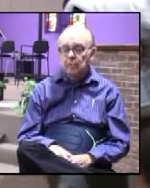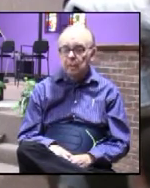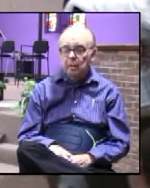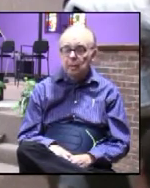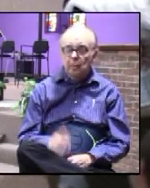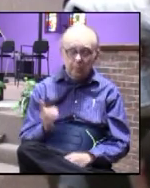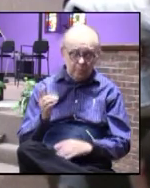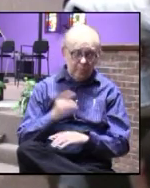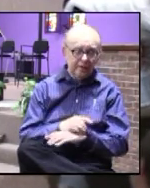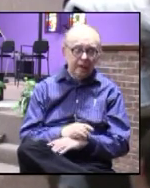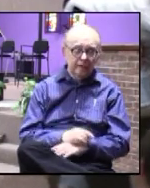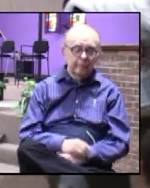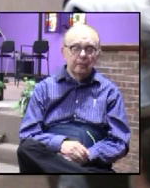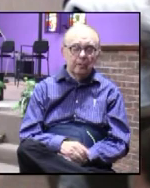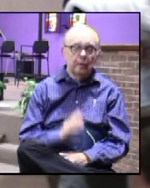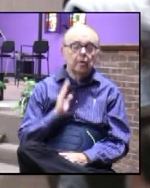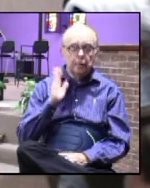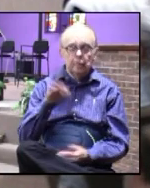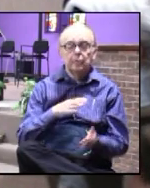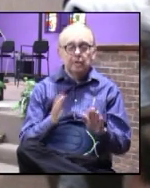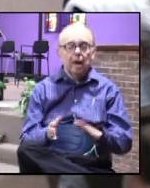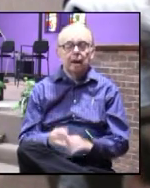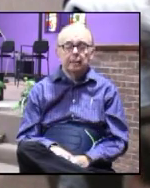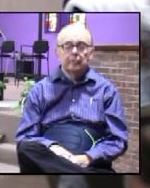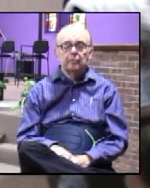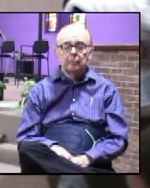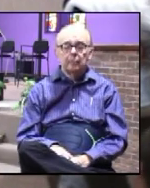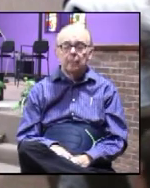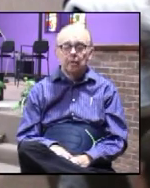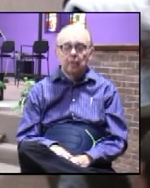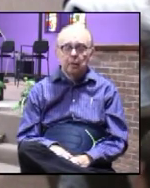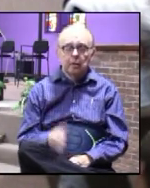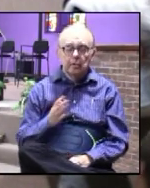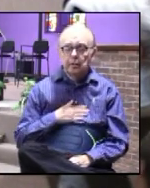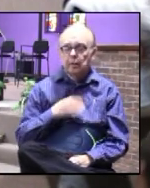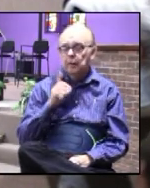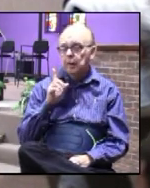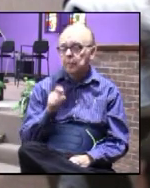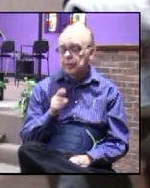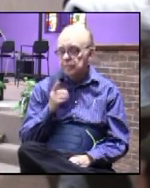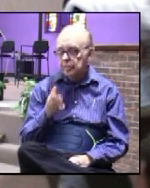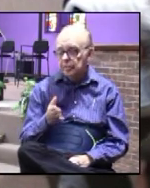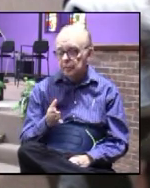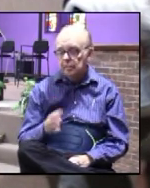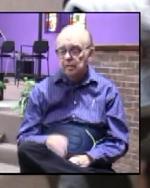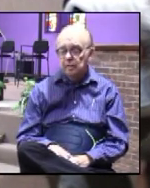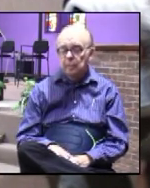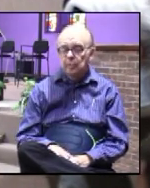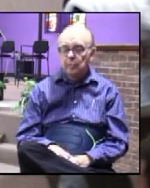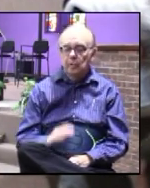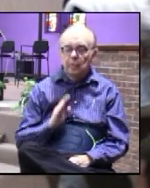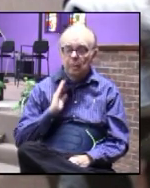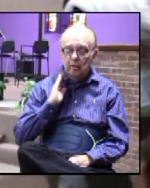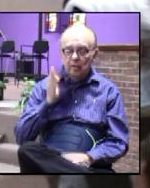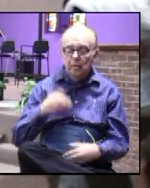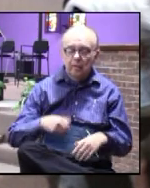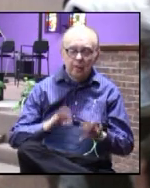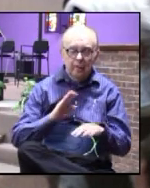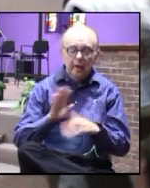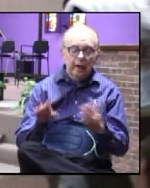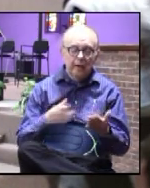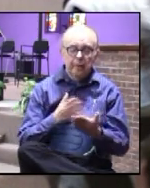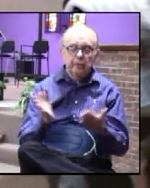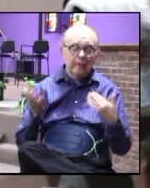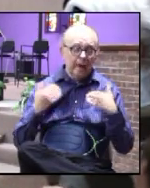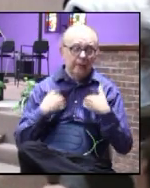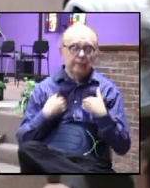One day, you will. My question is this. Will you give up everything that you've